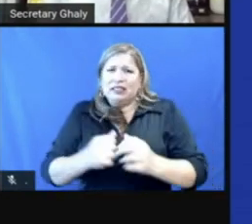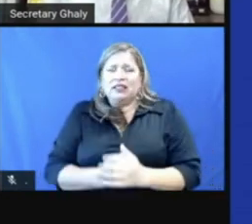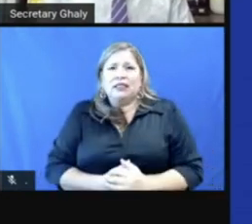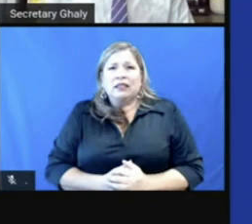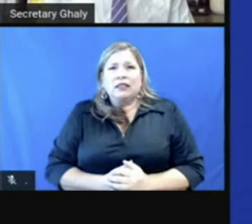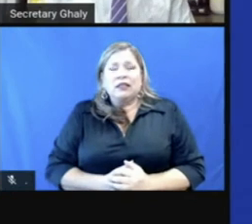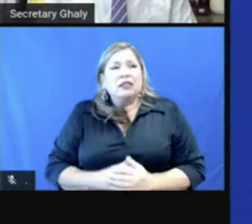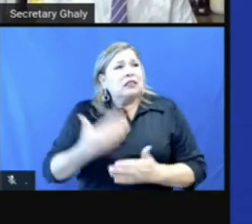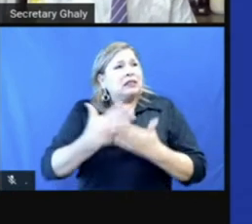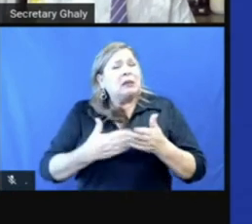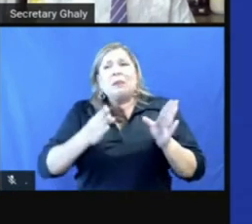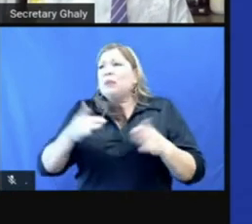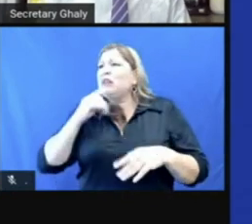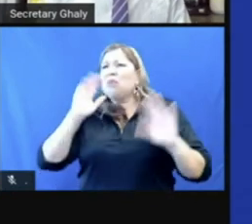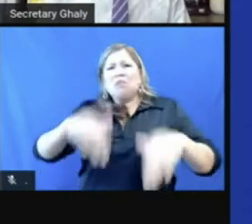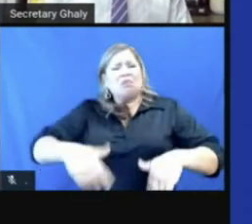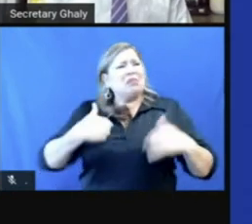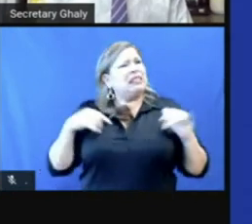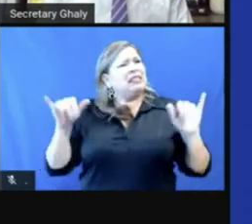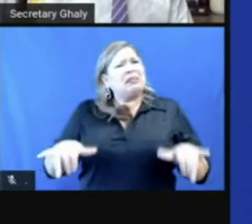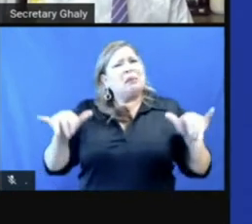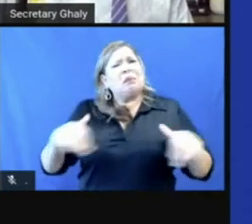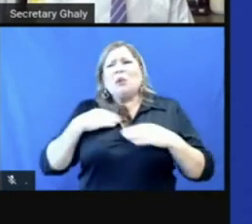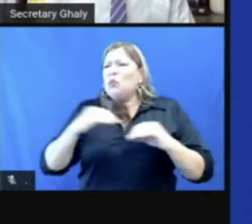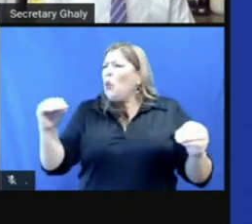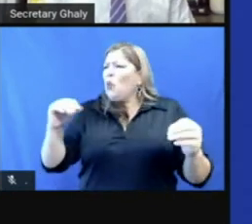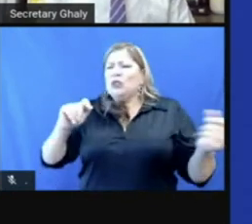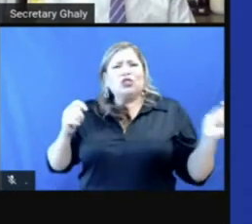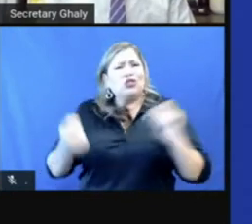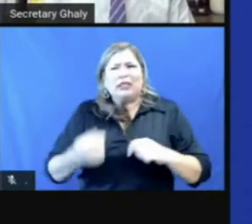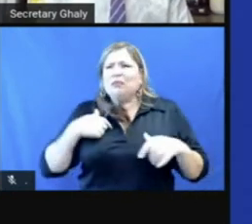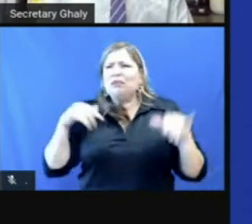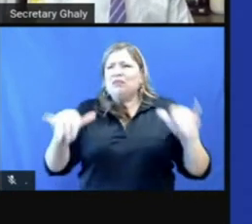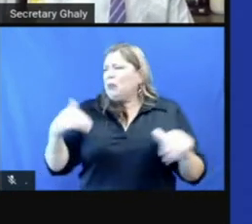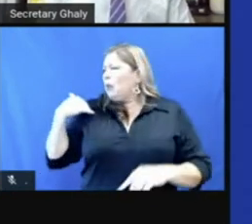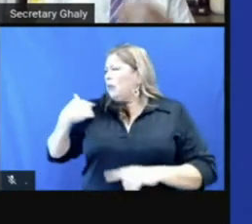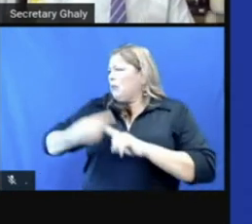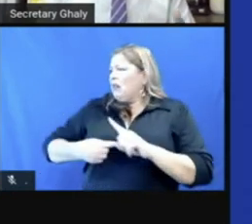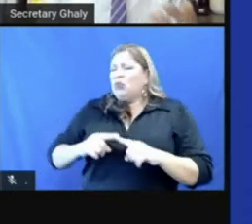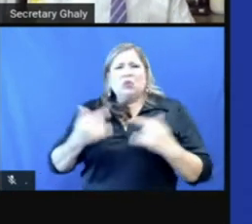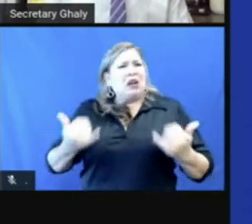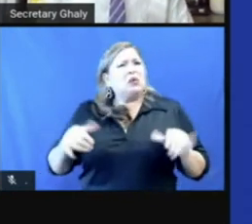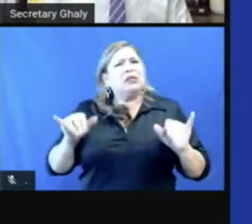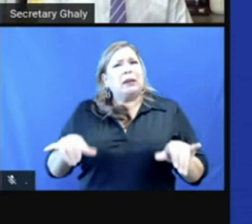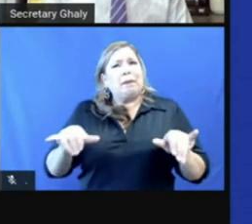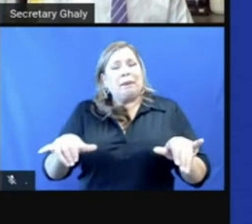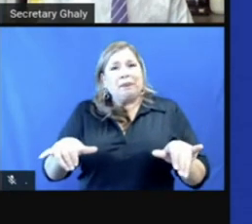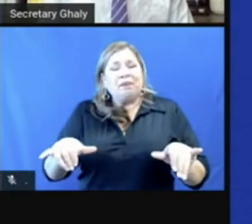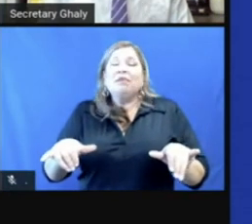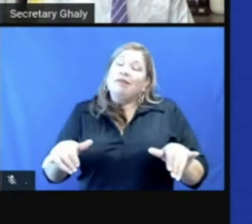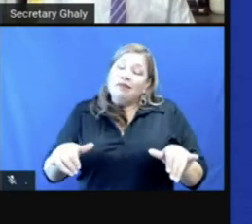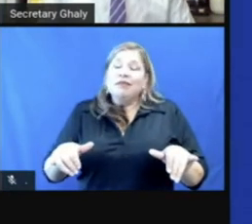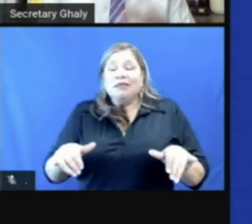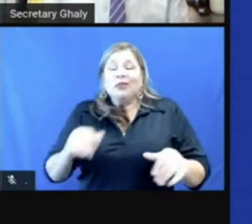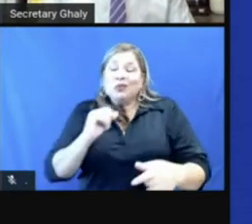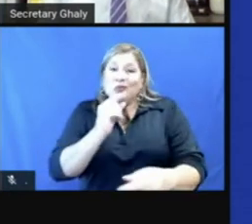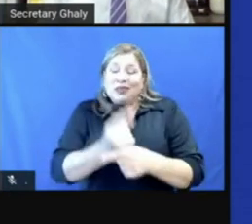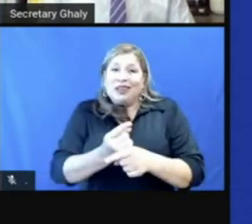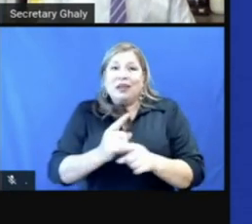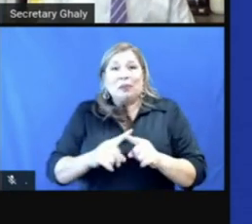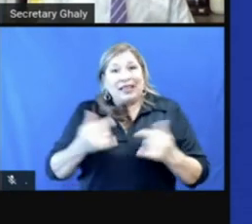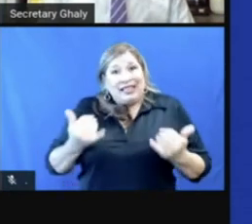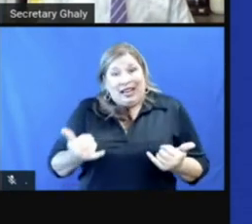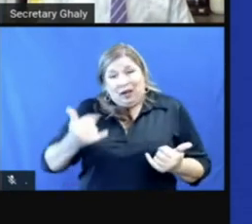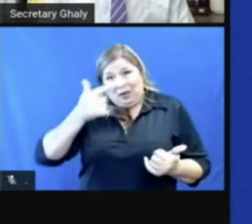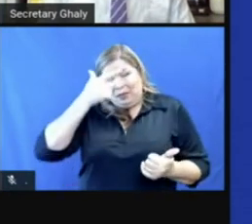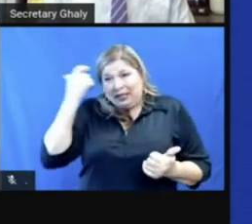haven't changed my behavior. I was doing the same thing a month ago. Well, today, because the background transmission rate, the level